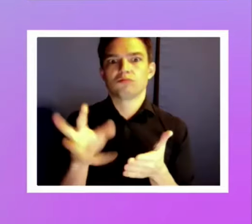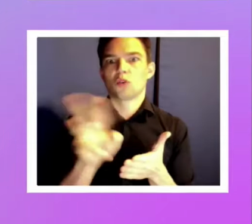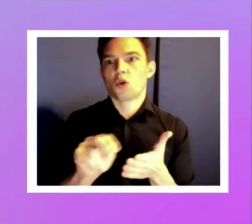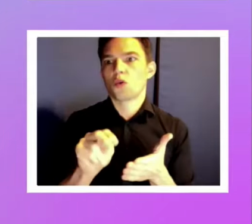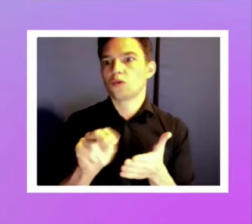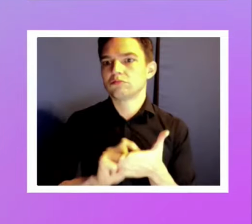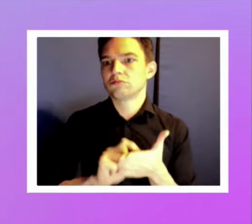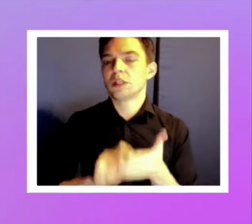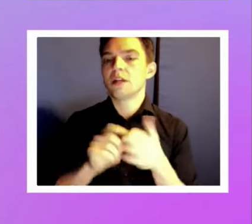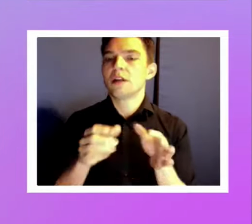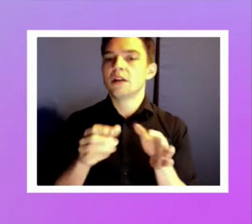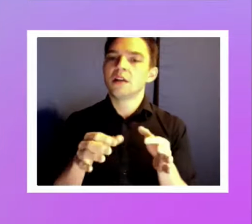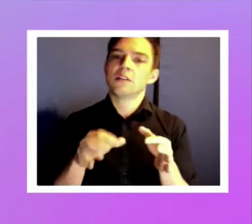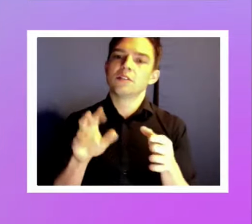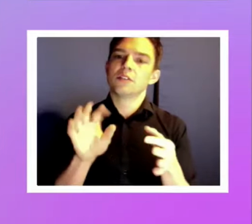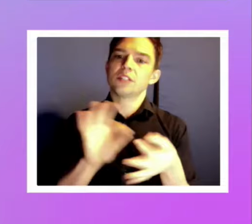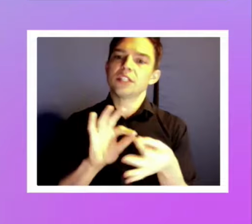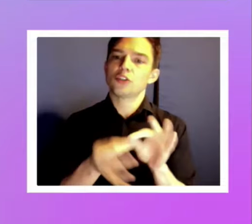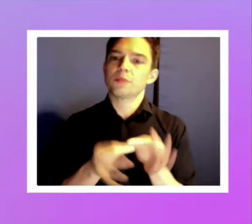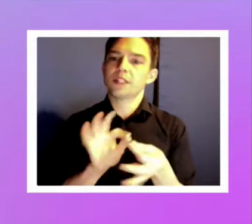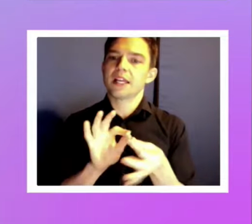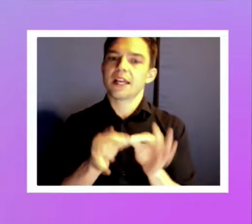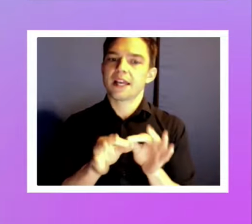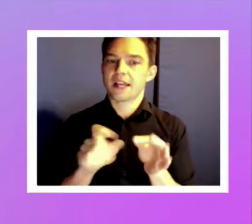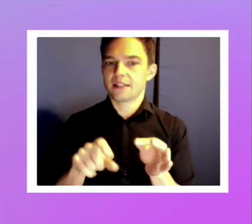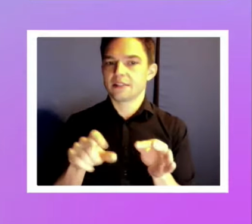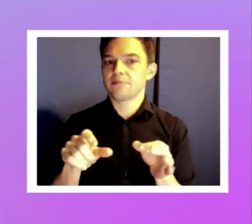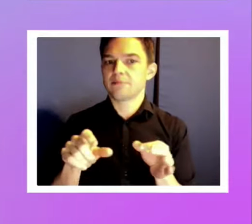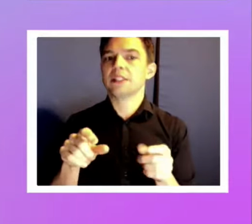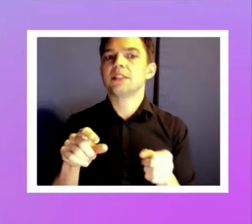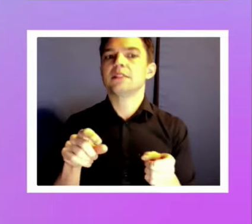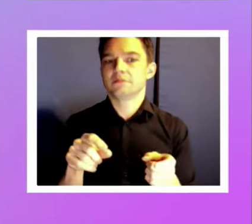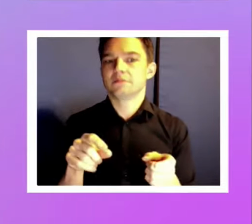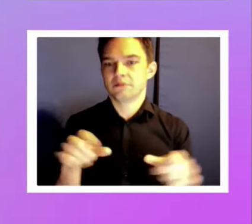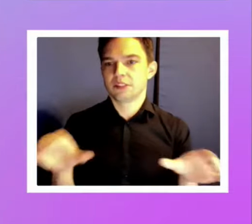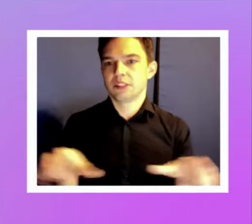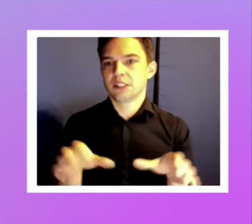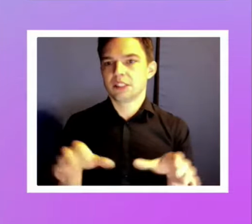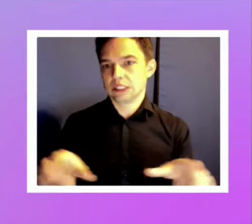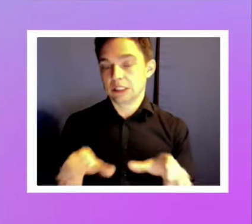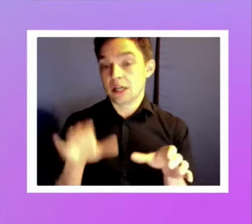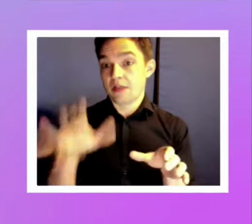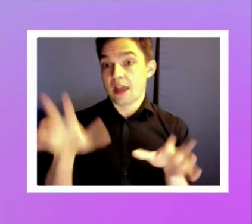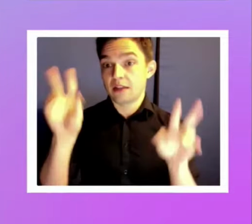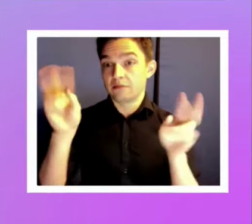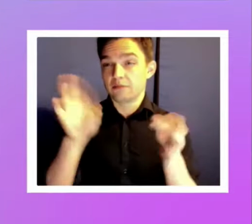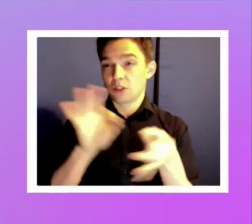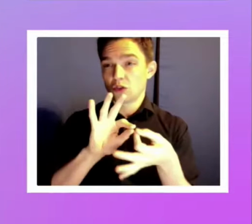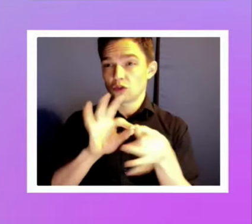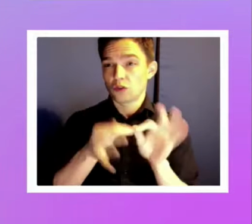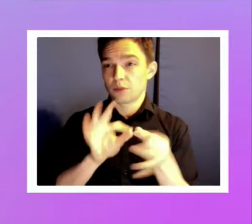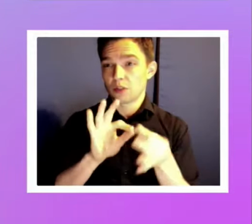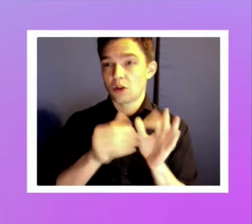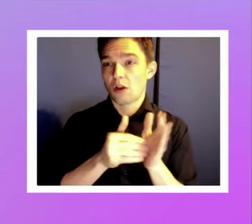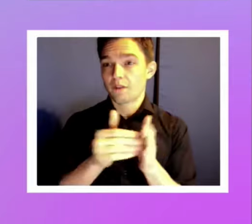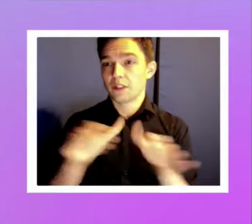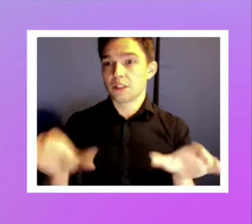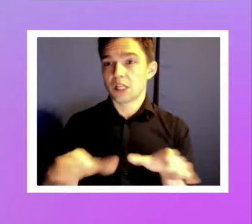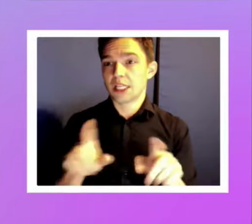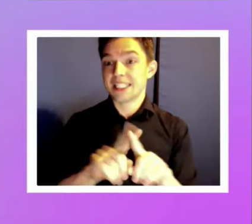an interpretation that needs to happen. And that interpretation often happens slightly differently